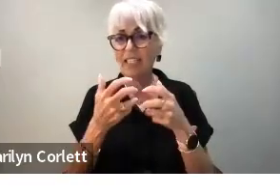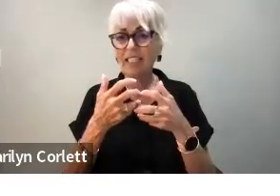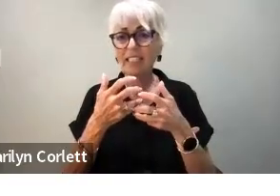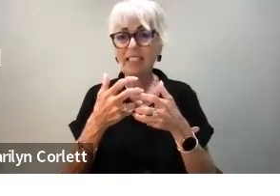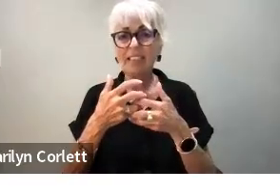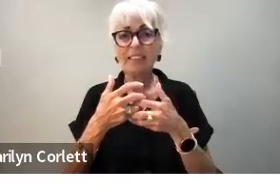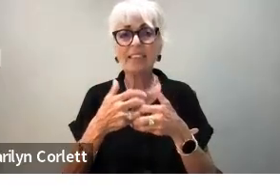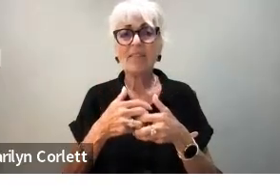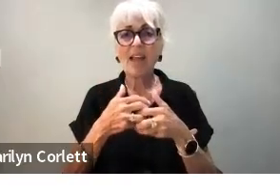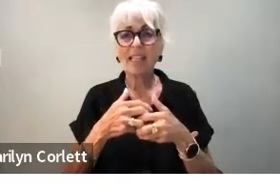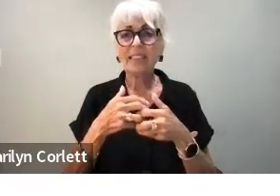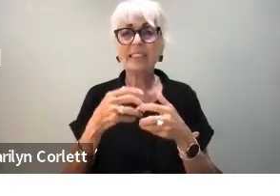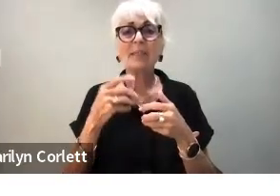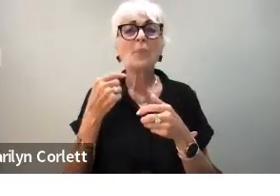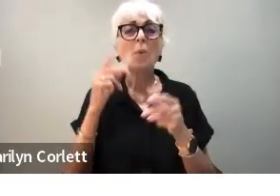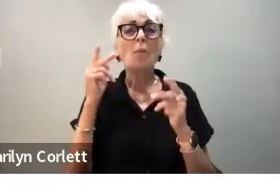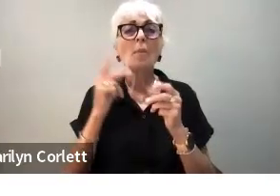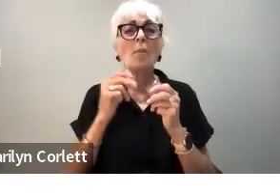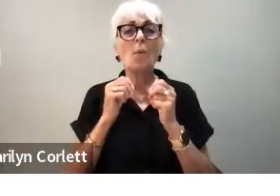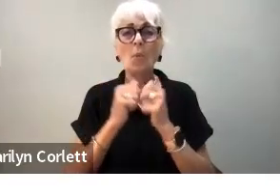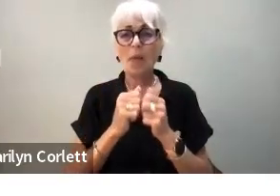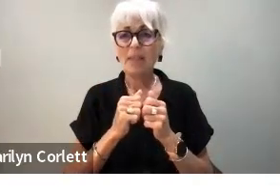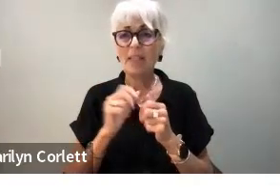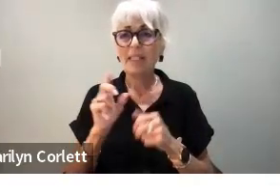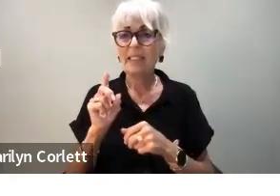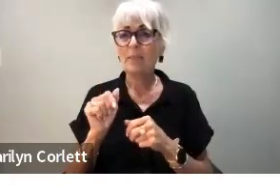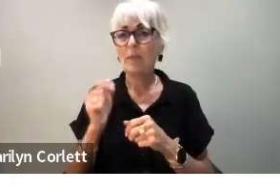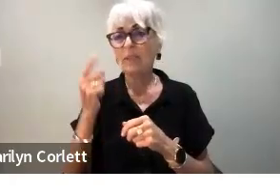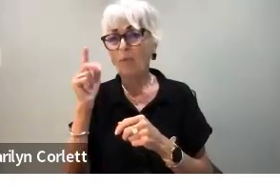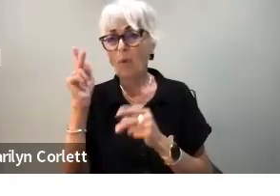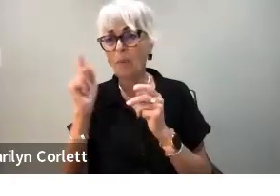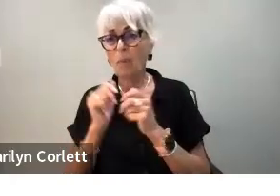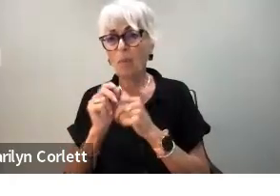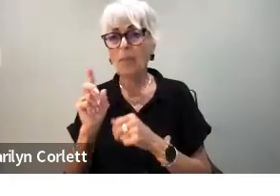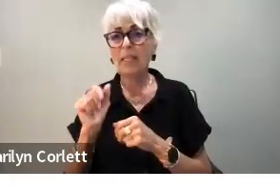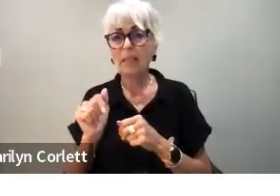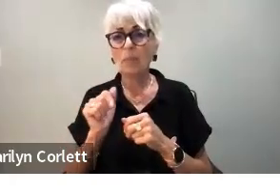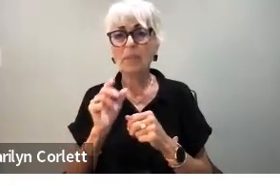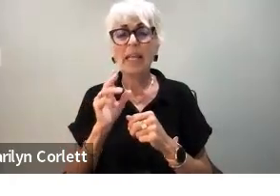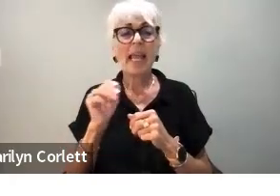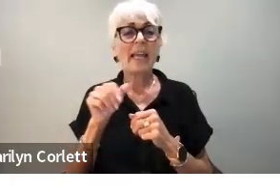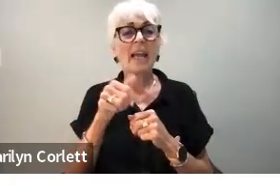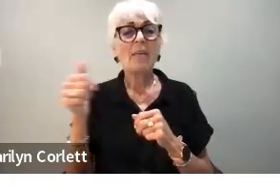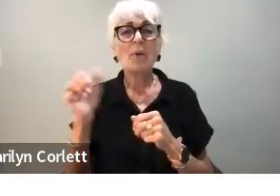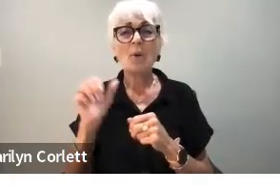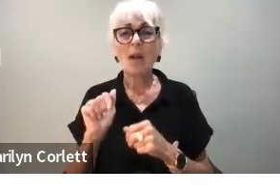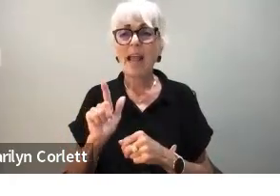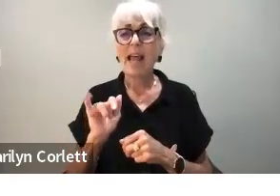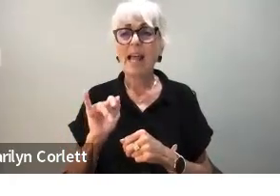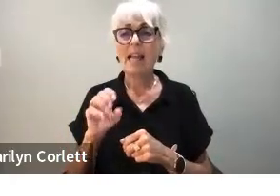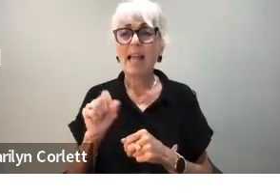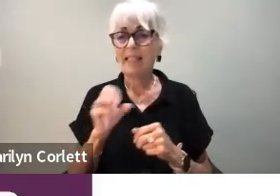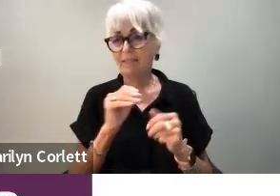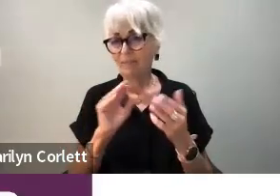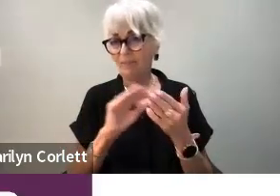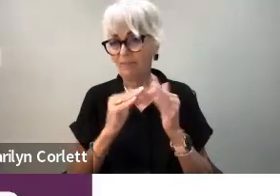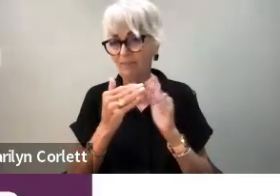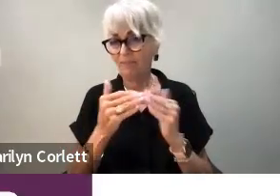we are people with disabilities, for people with disabilities, their allies, and other community members.